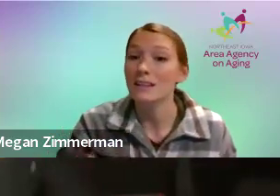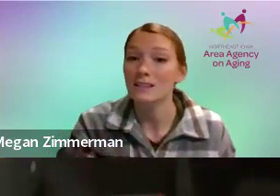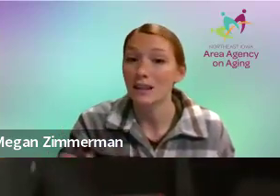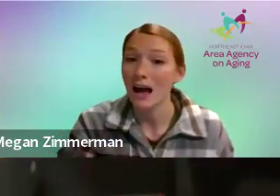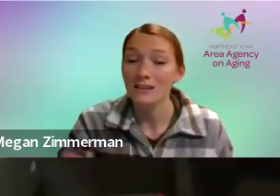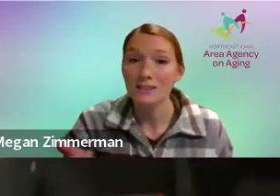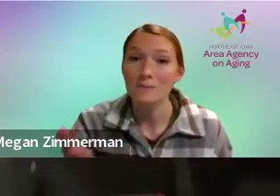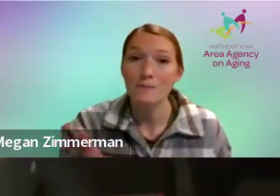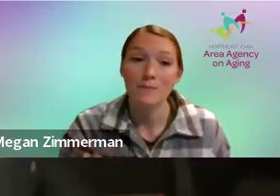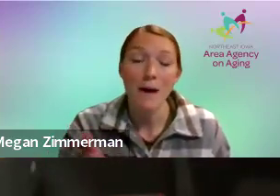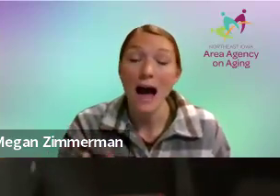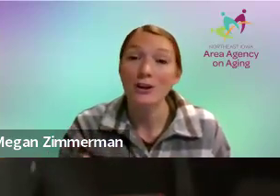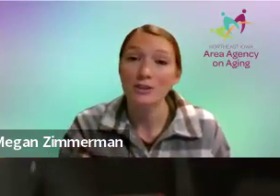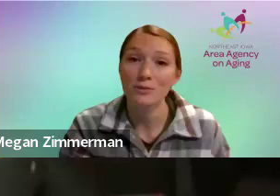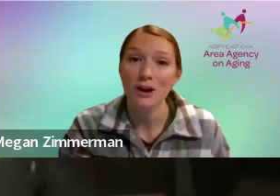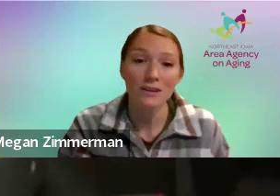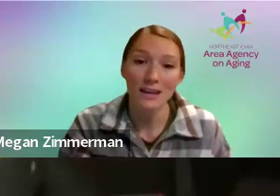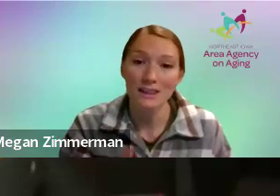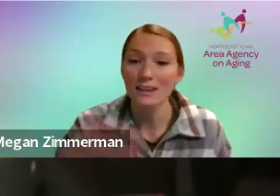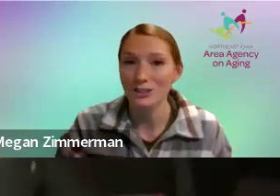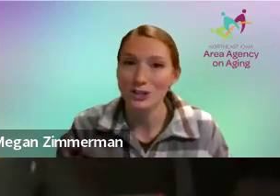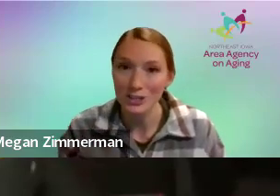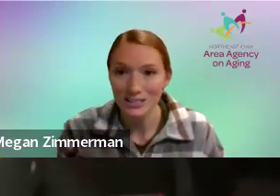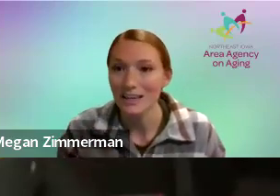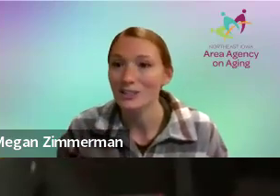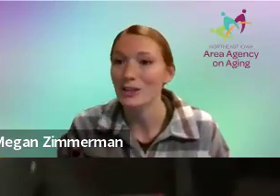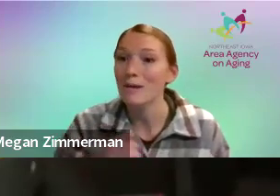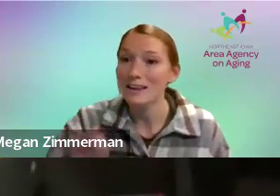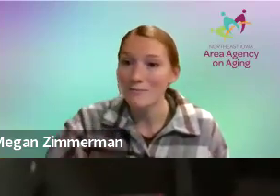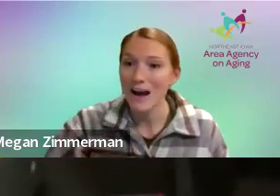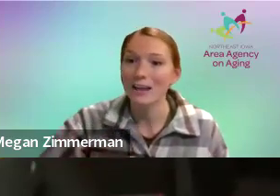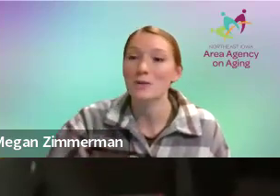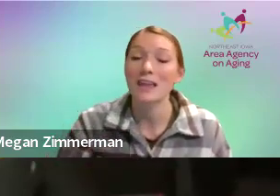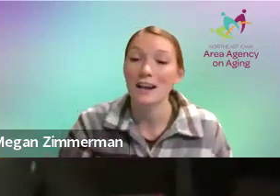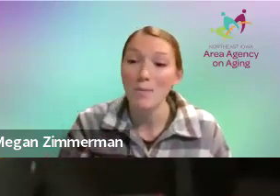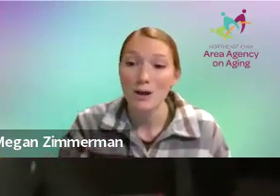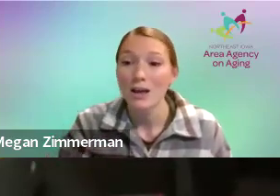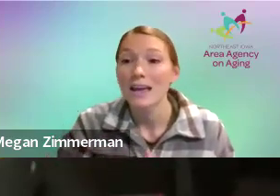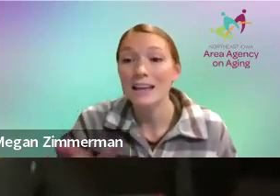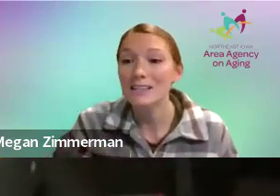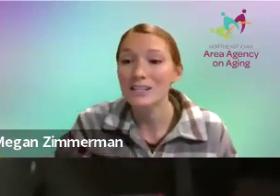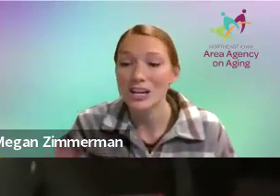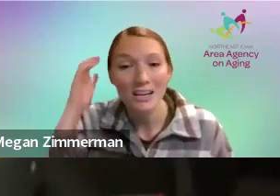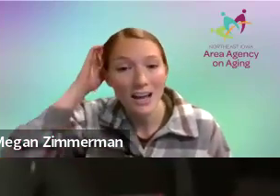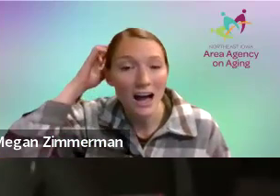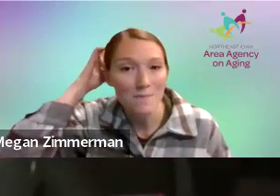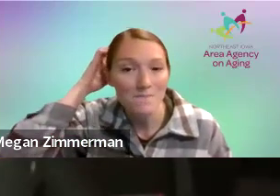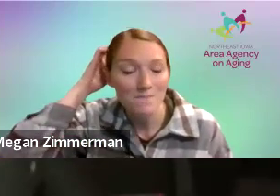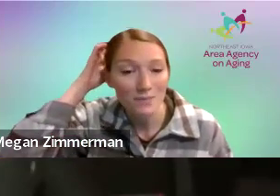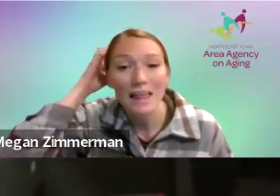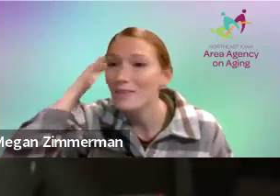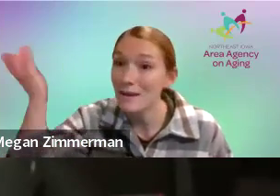may see these lines, the pattern in the rug, and think it's dirt. And so they may keep vacuuming that up. In